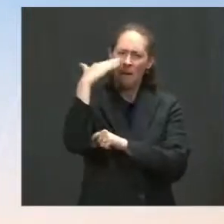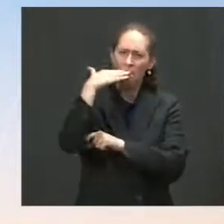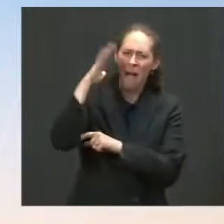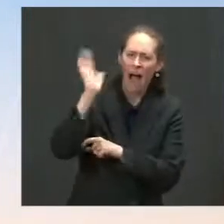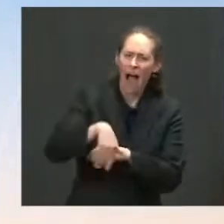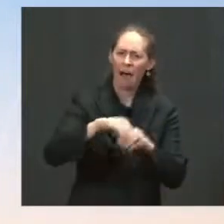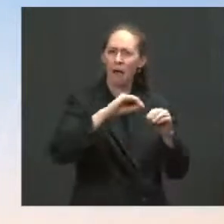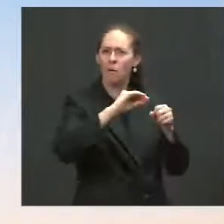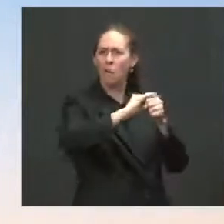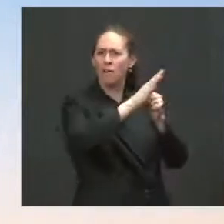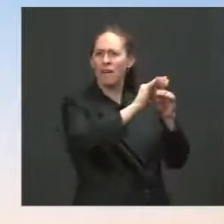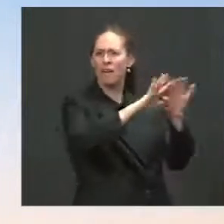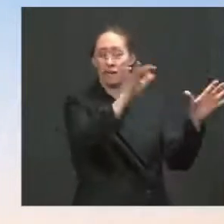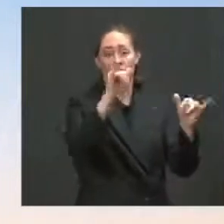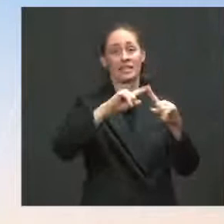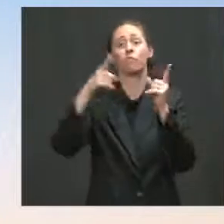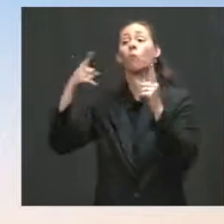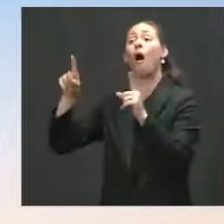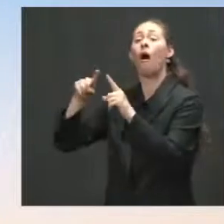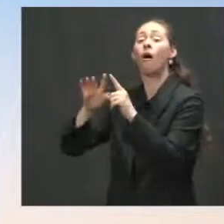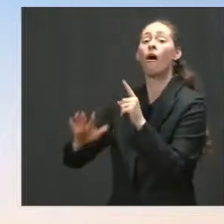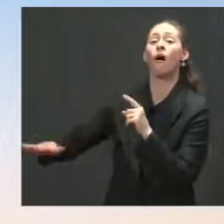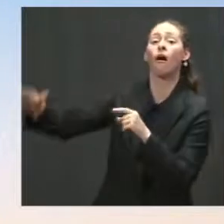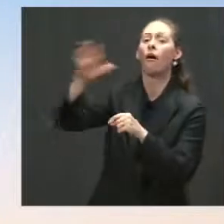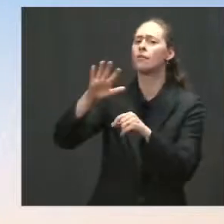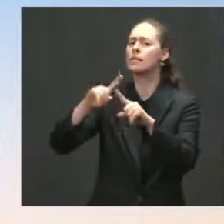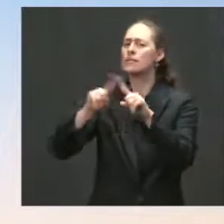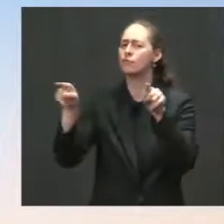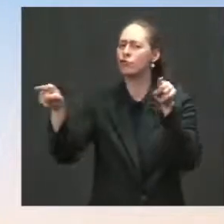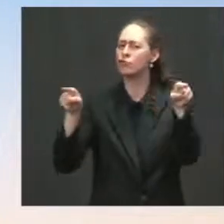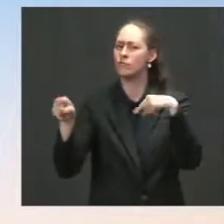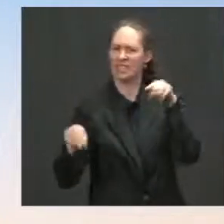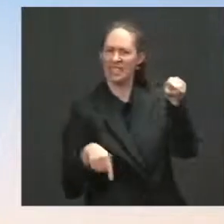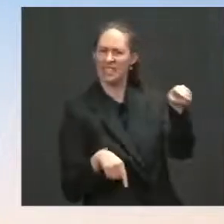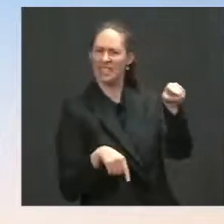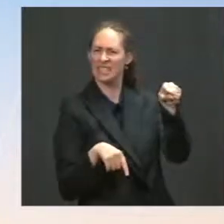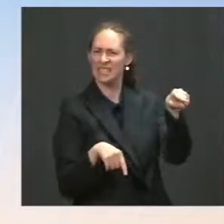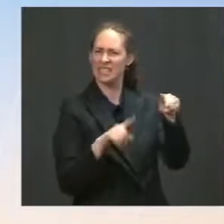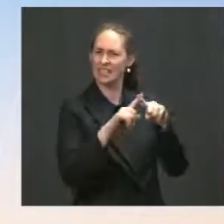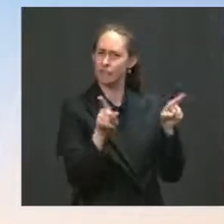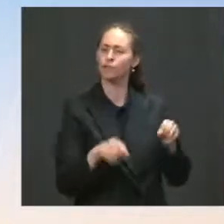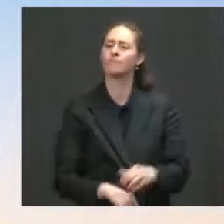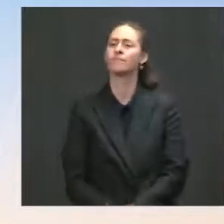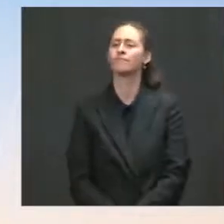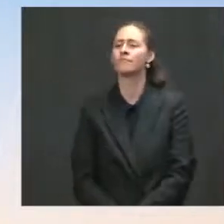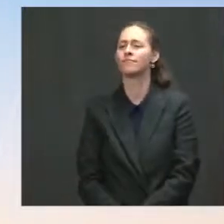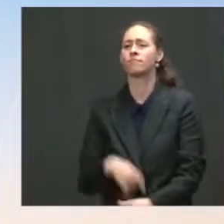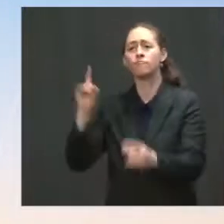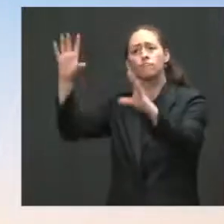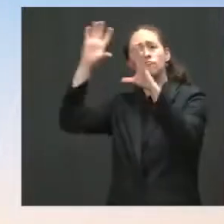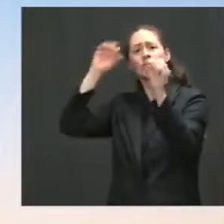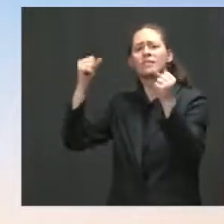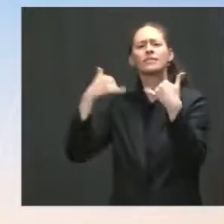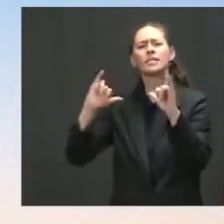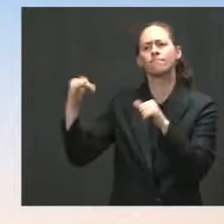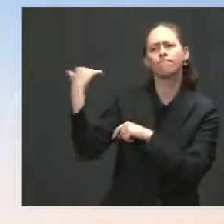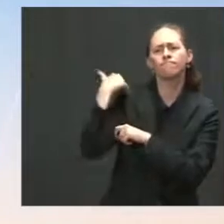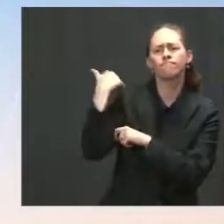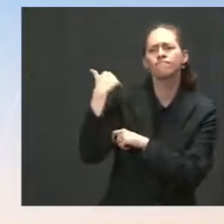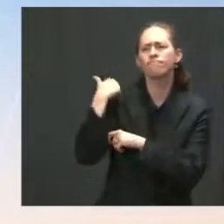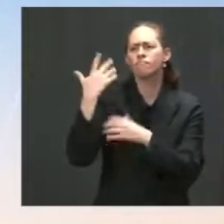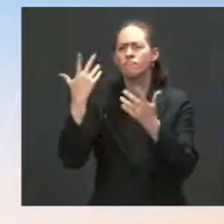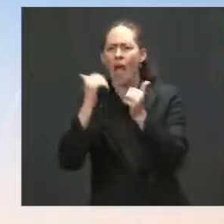moratorium. That was also reflected in the statement that we issued on Monday, that was the president's ask to look into a more limited moratorium. They did